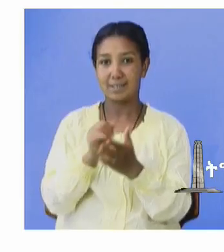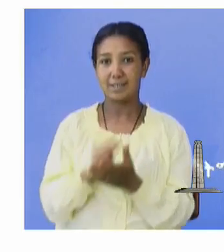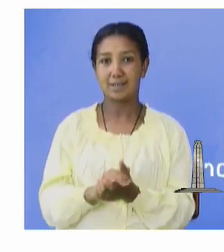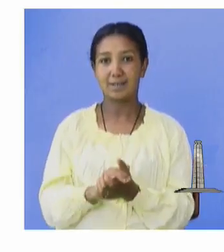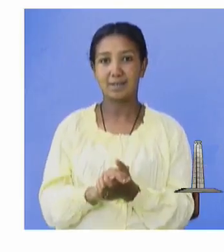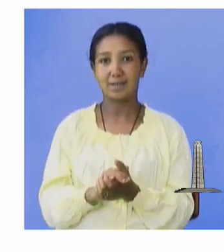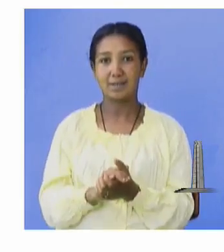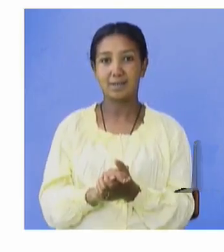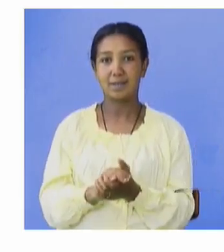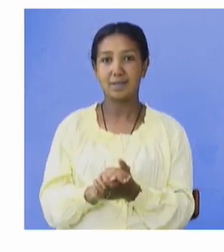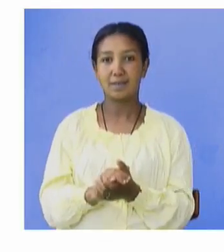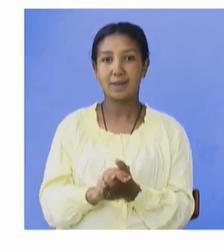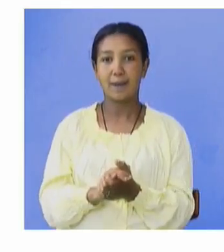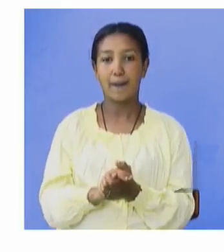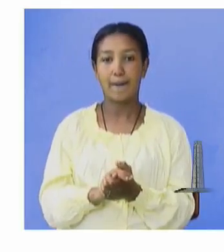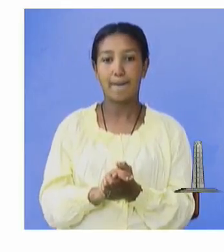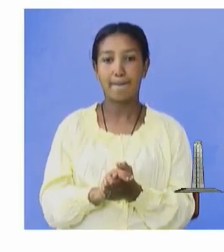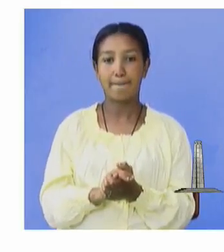eats.